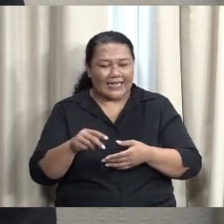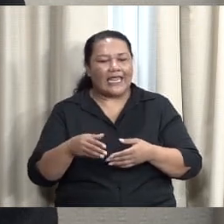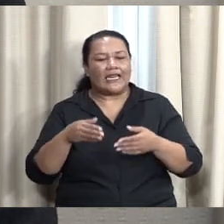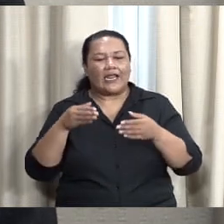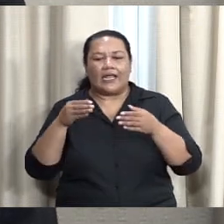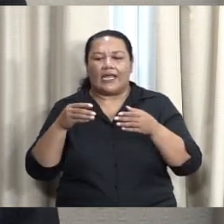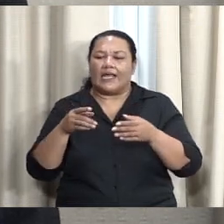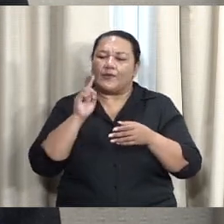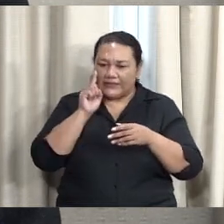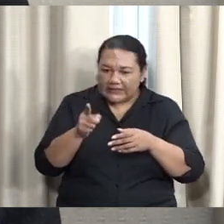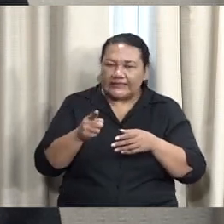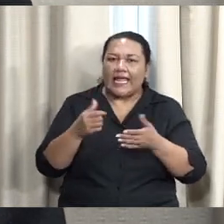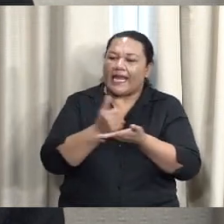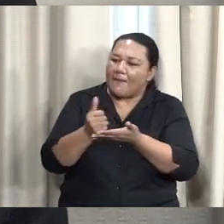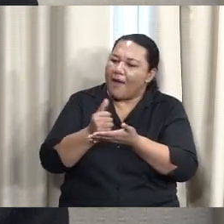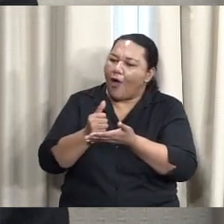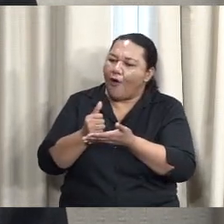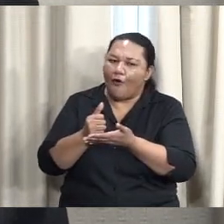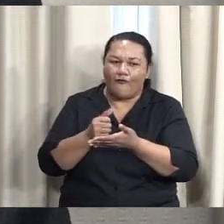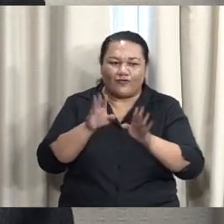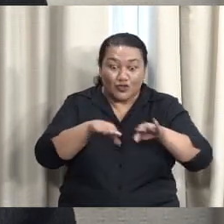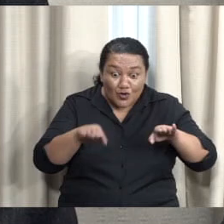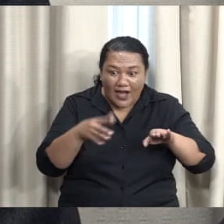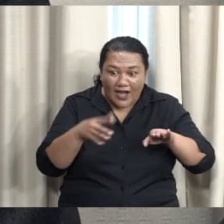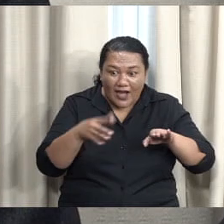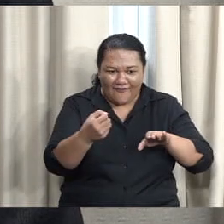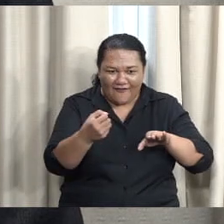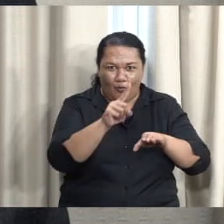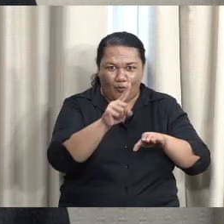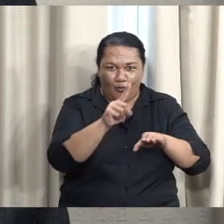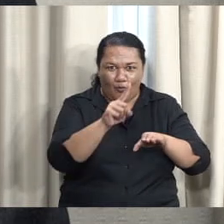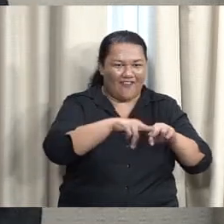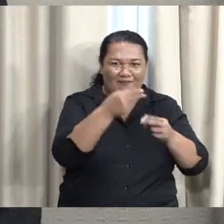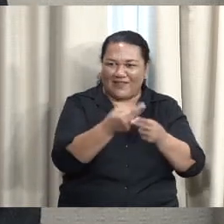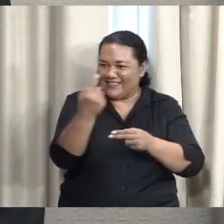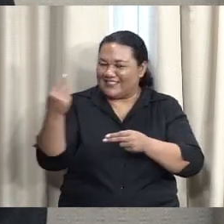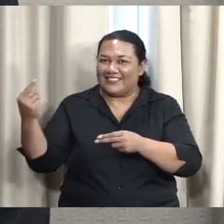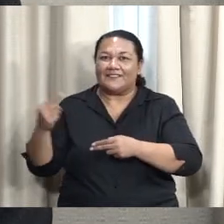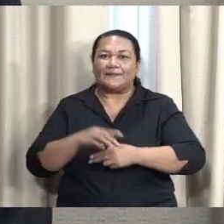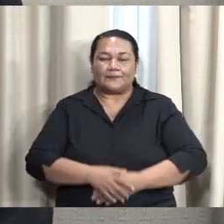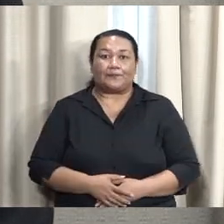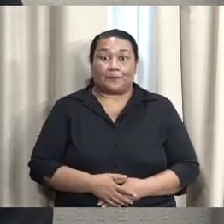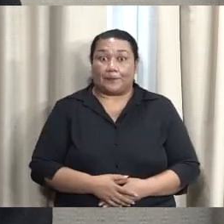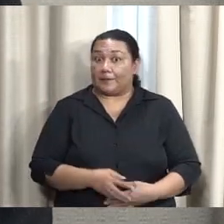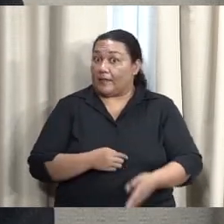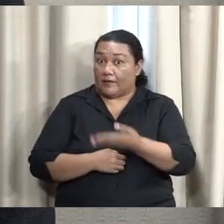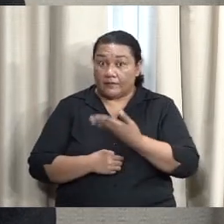families. And as a government, stated by the Honorable Prime Minister, we are here to